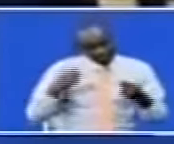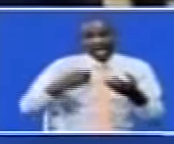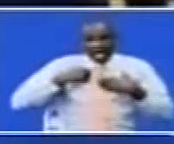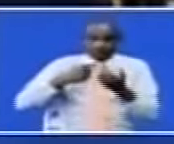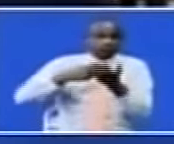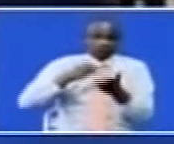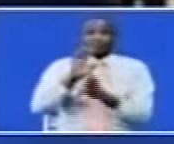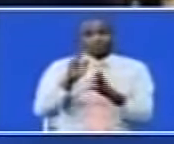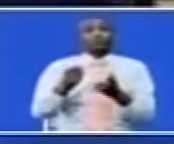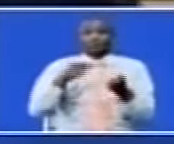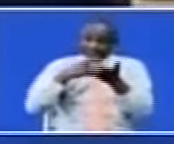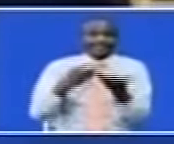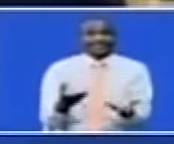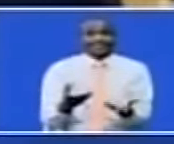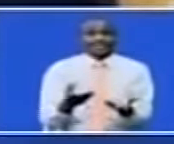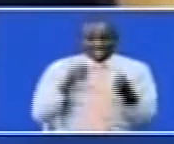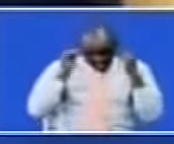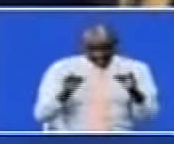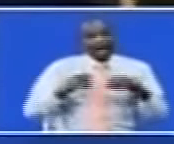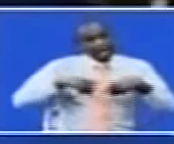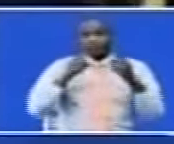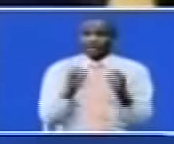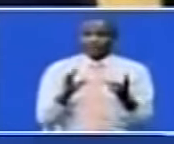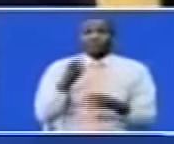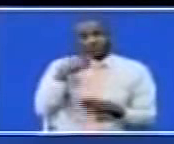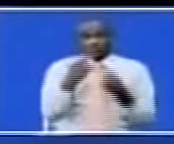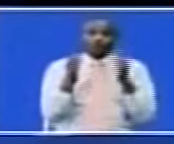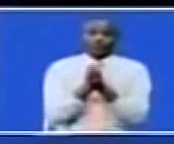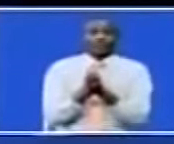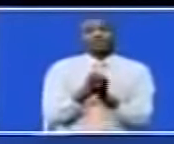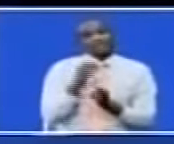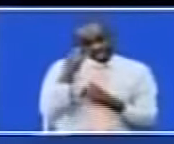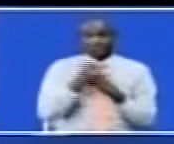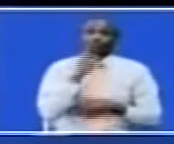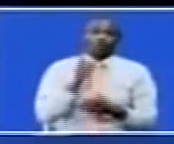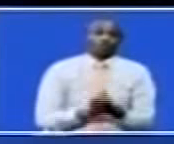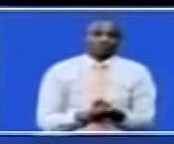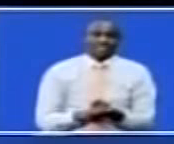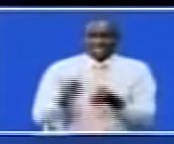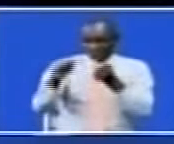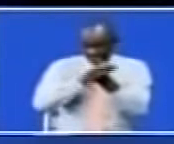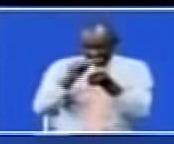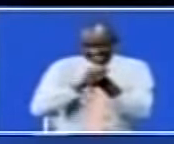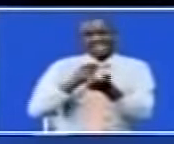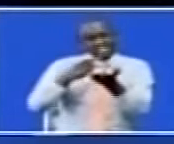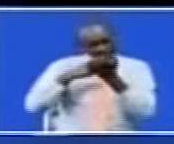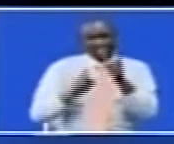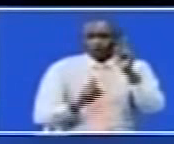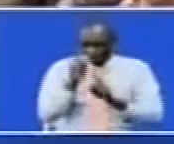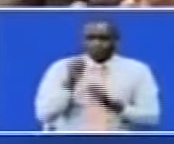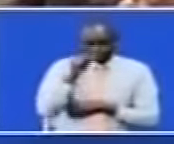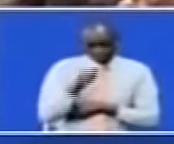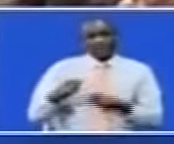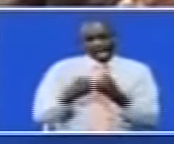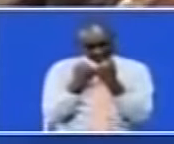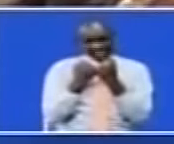given their space. Yeah. If that's not allowed, then we will talk to the country tomorrow. Friday's debate poses a critical moment for the Ruto